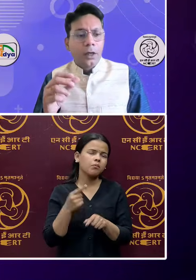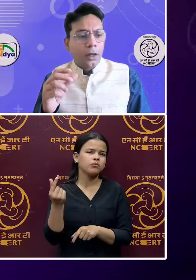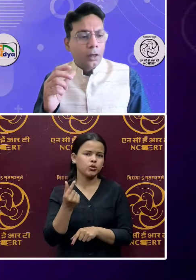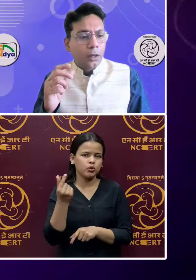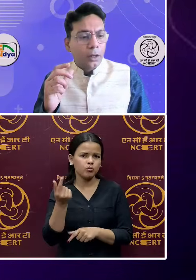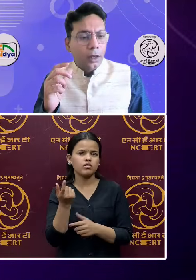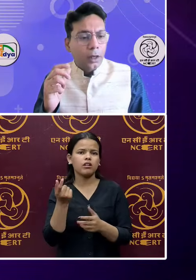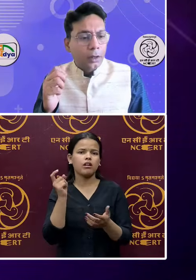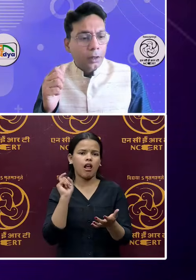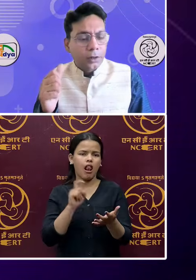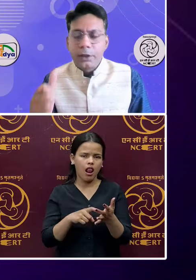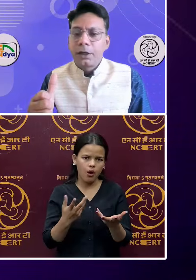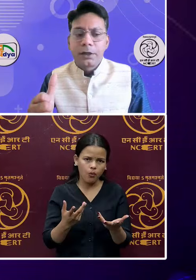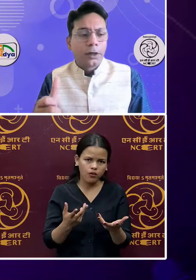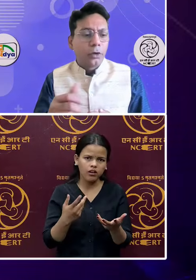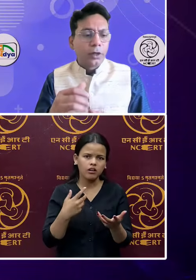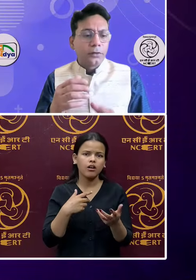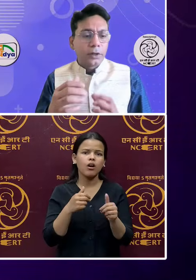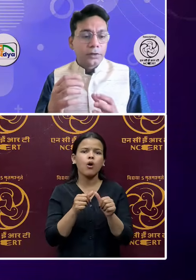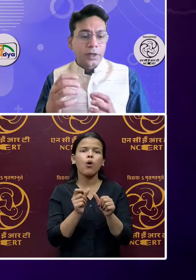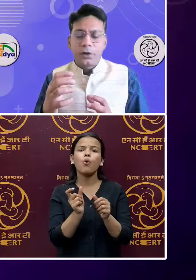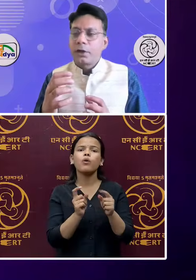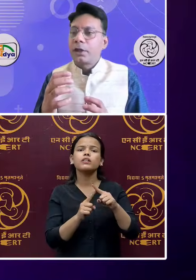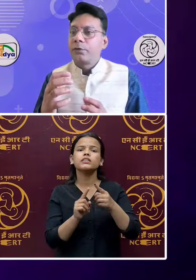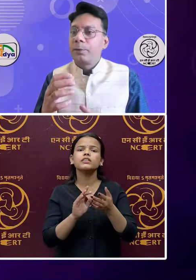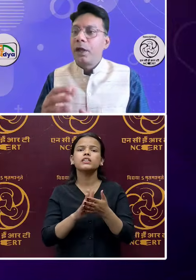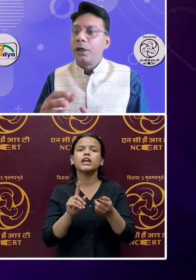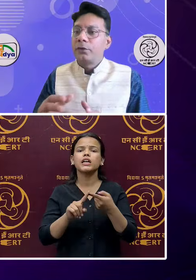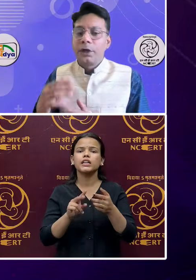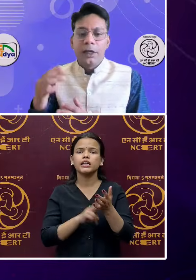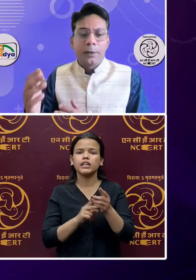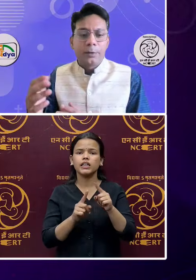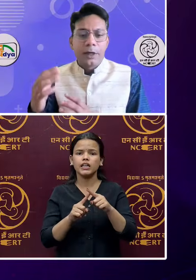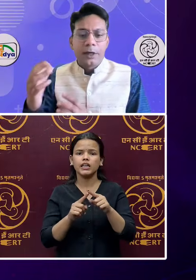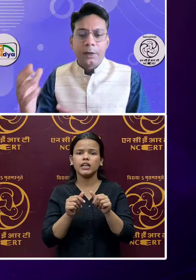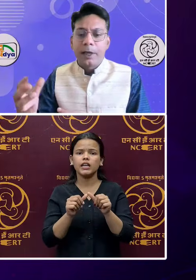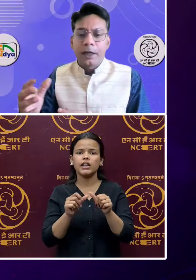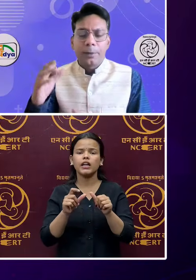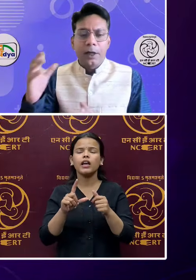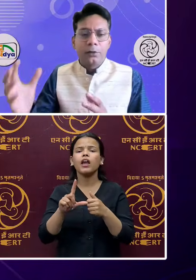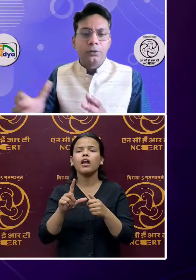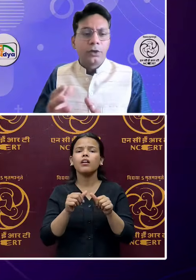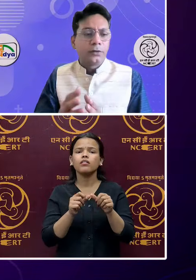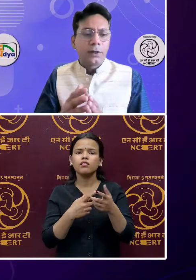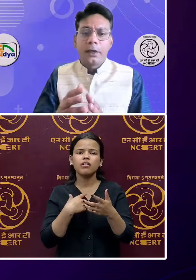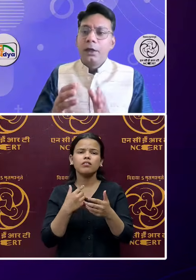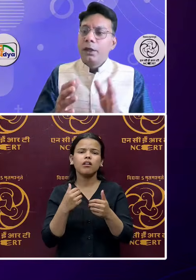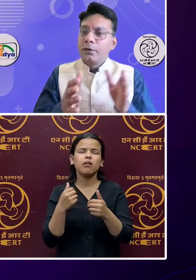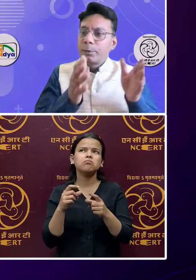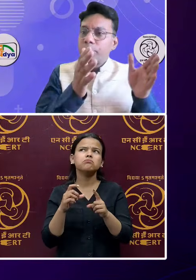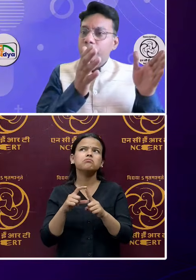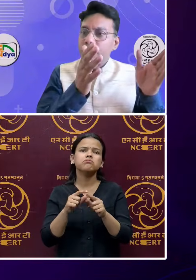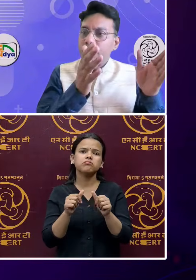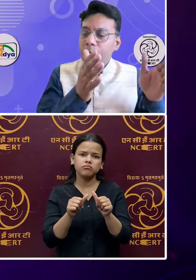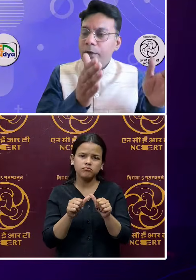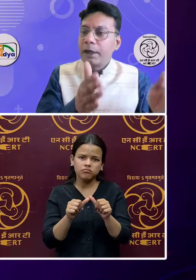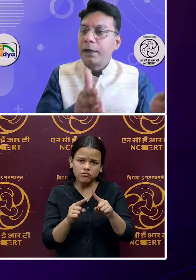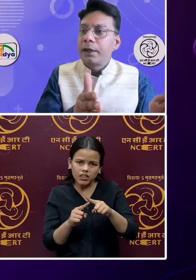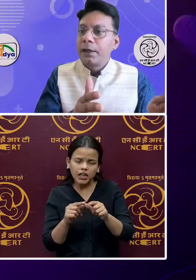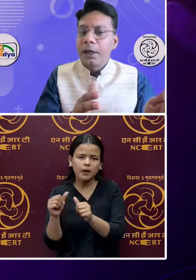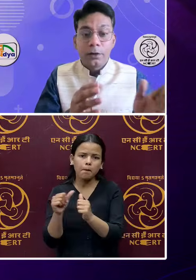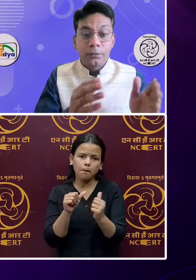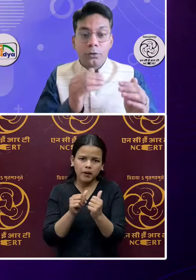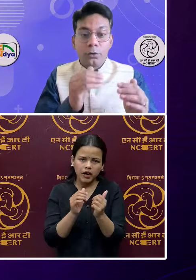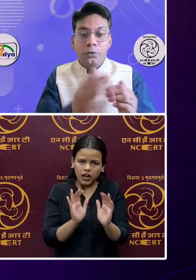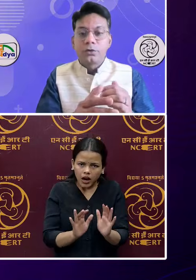correct? Authenticated logins, disaster recovery plans, DRP, data backup, all those things. Like suppose you have one